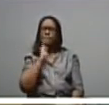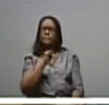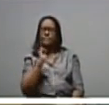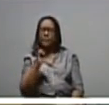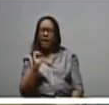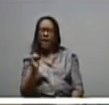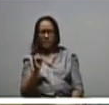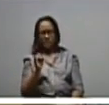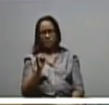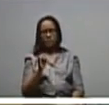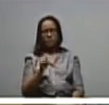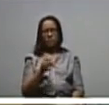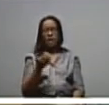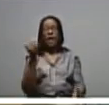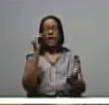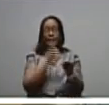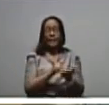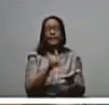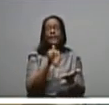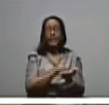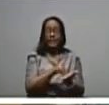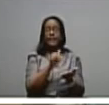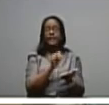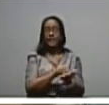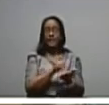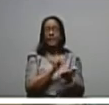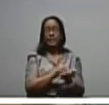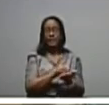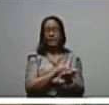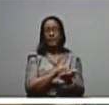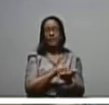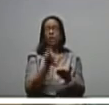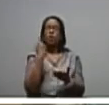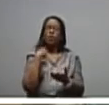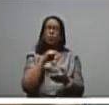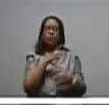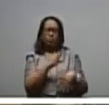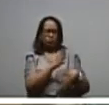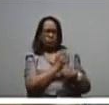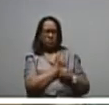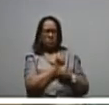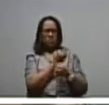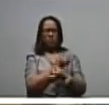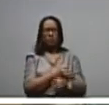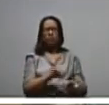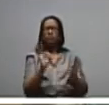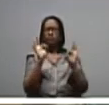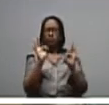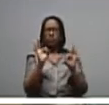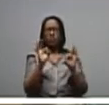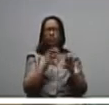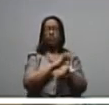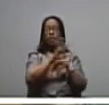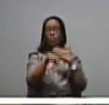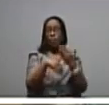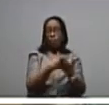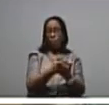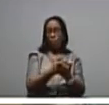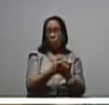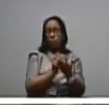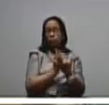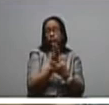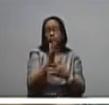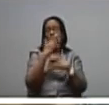repeated so many times, we get freedom from all these things through the